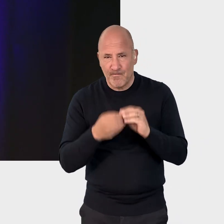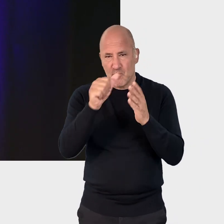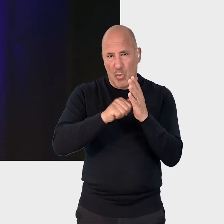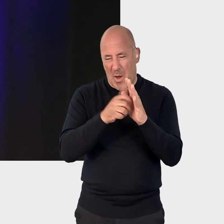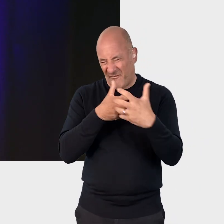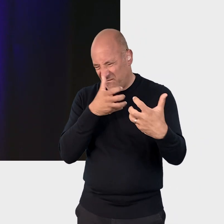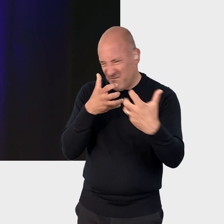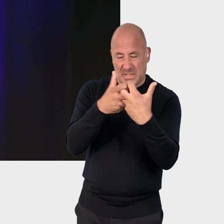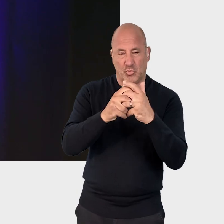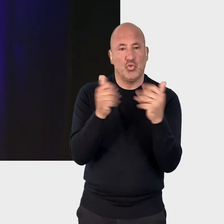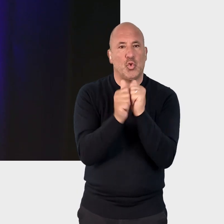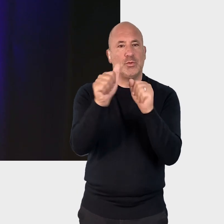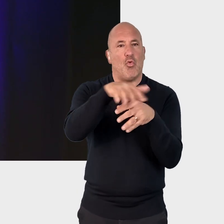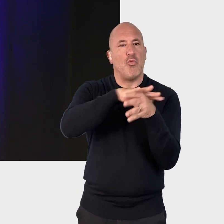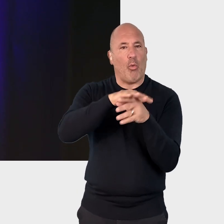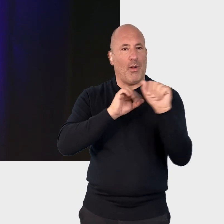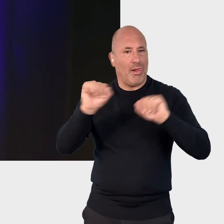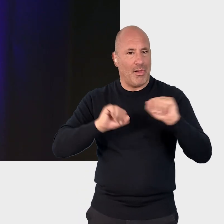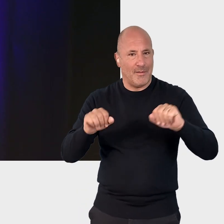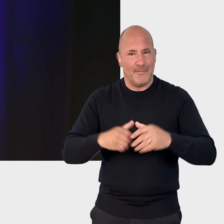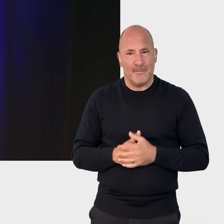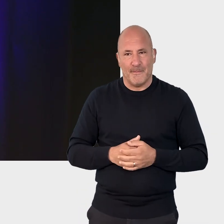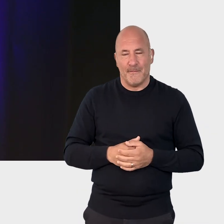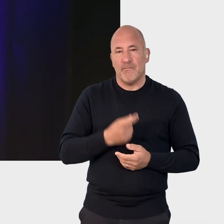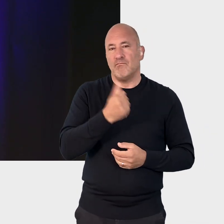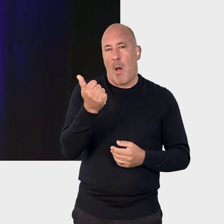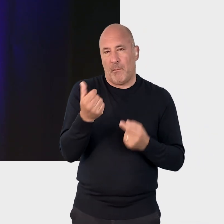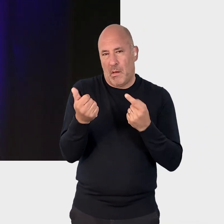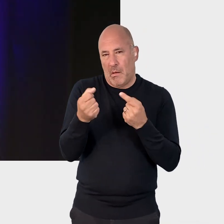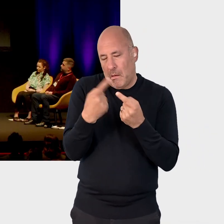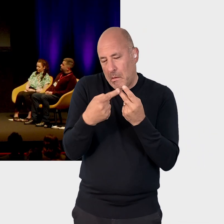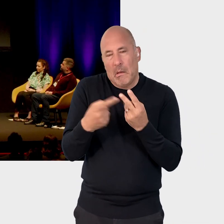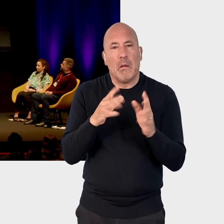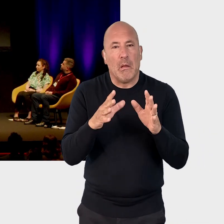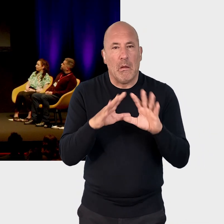across the UK to develop bespoke programmes tailored to local communities.